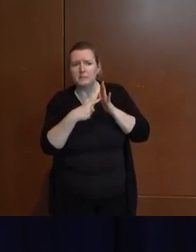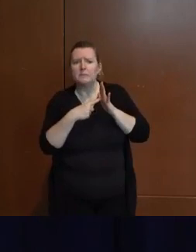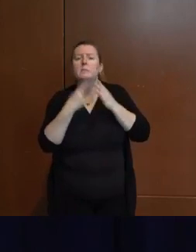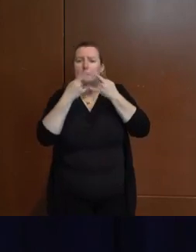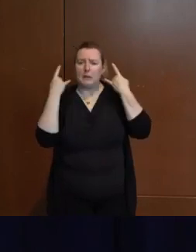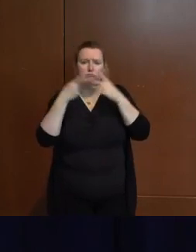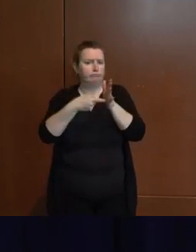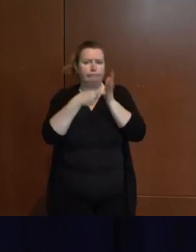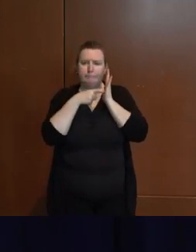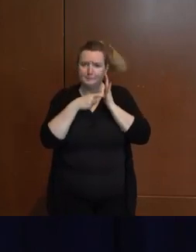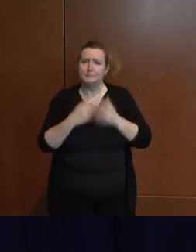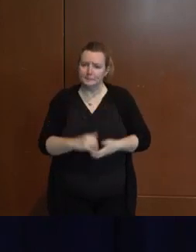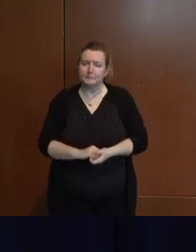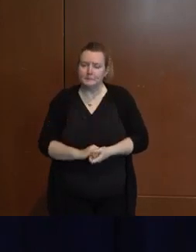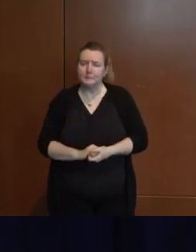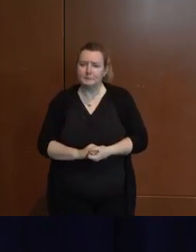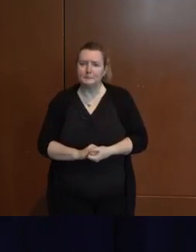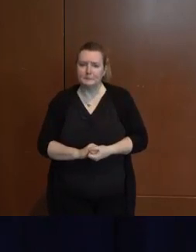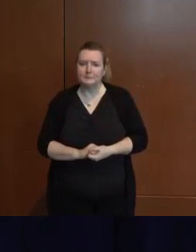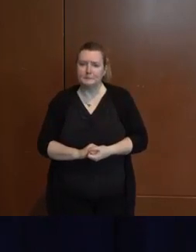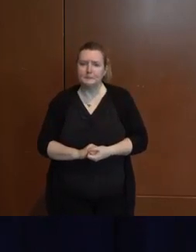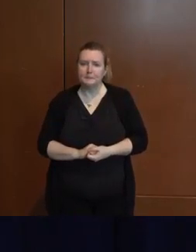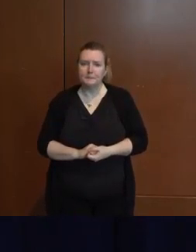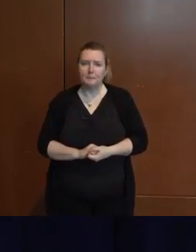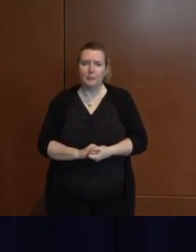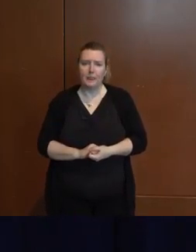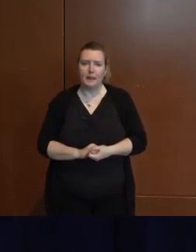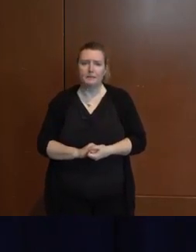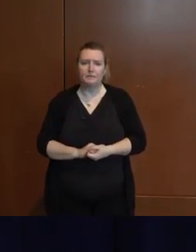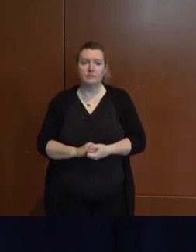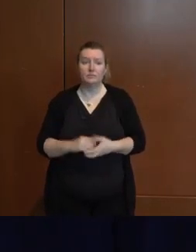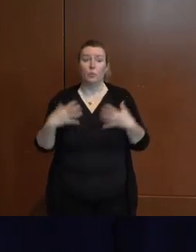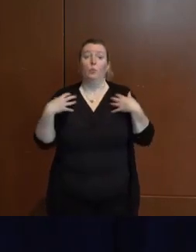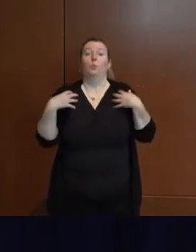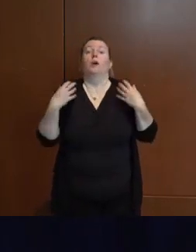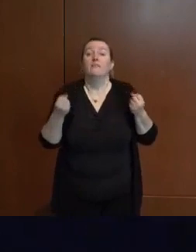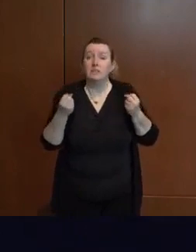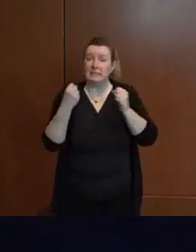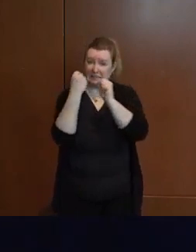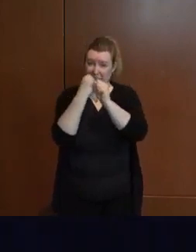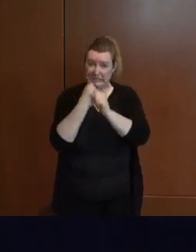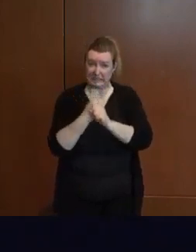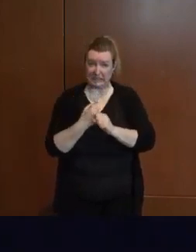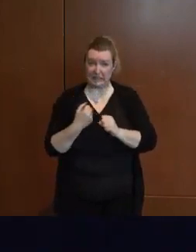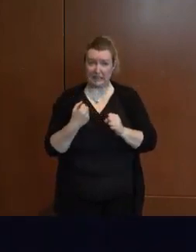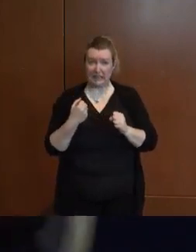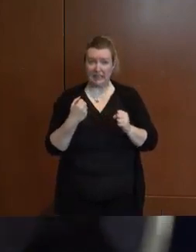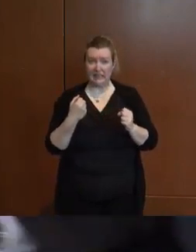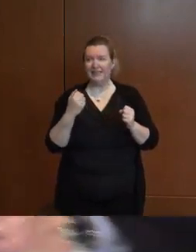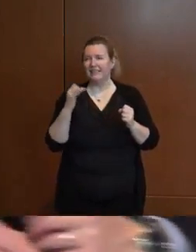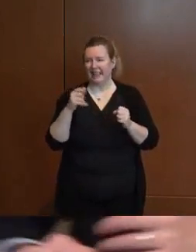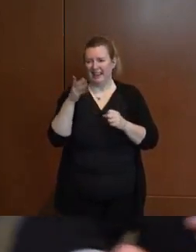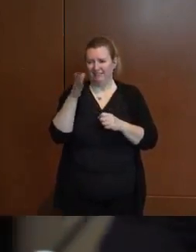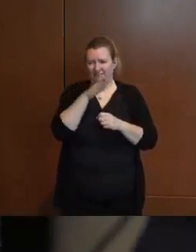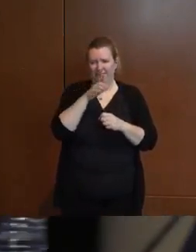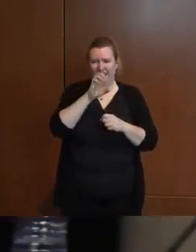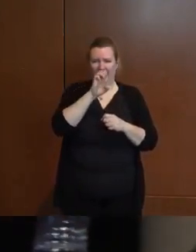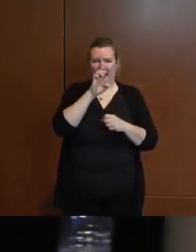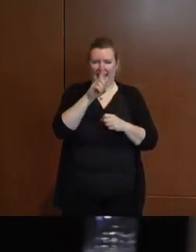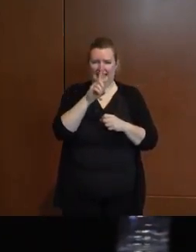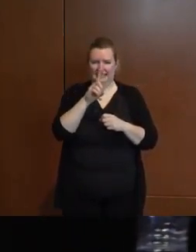at Communicable Disease Service, so I'm going to let Ed talk about that. Ed, come on down. Thank you. We know that